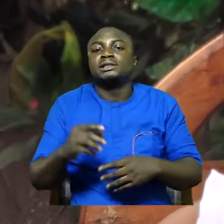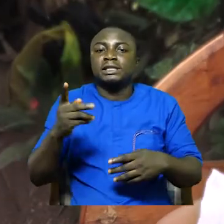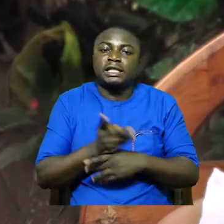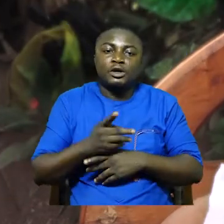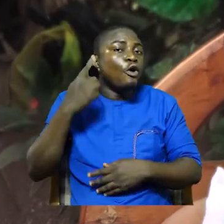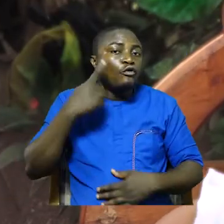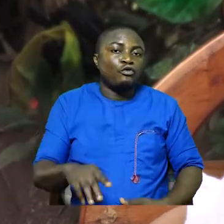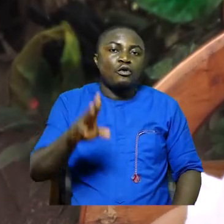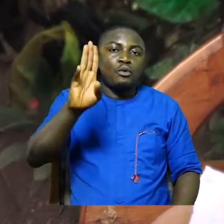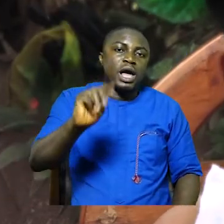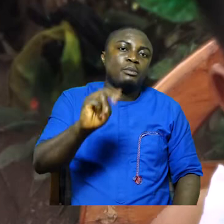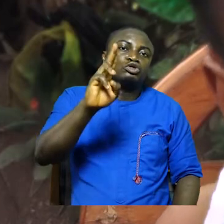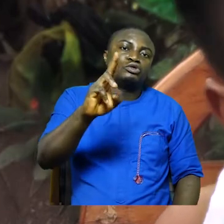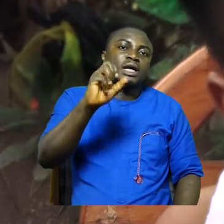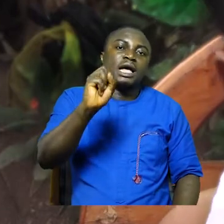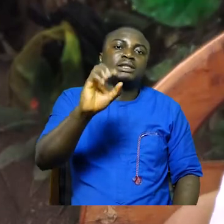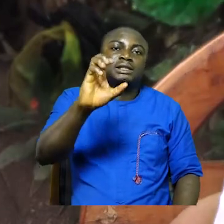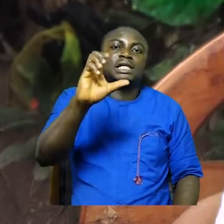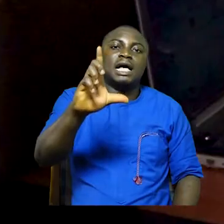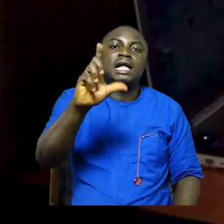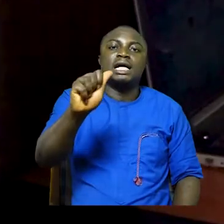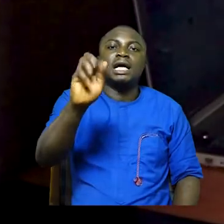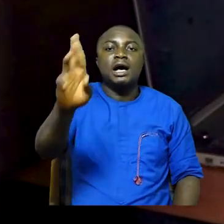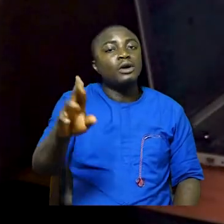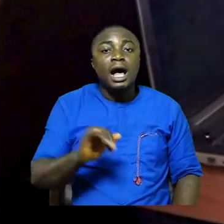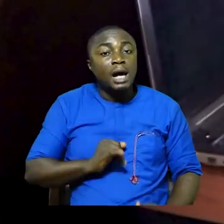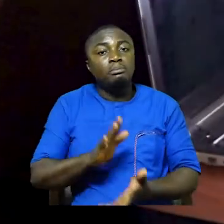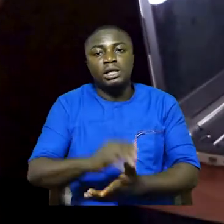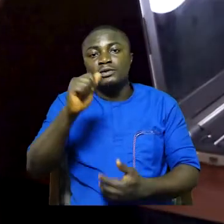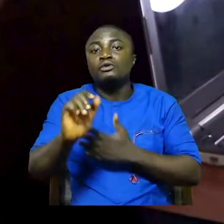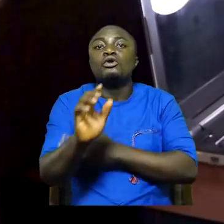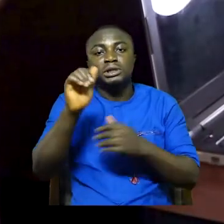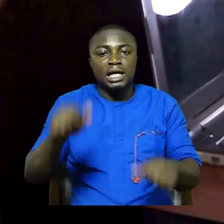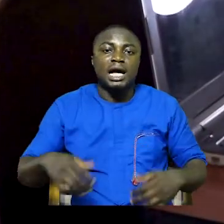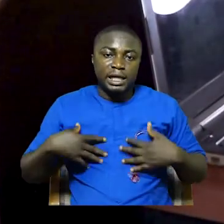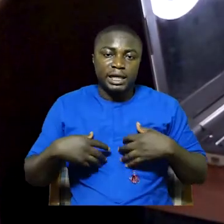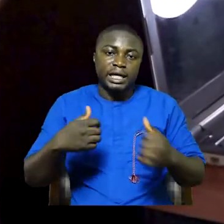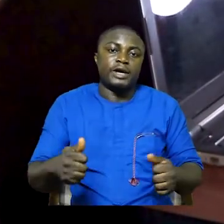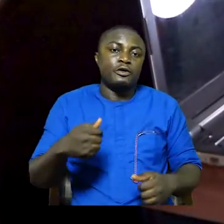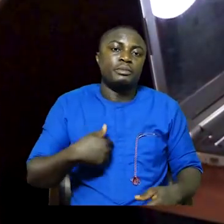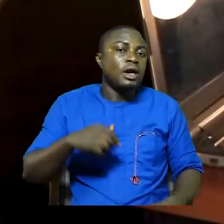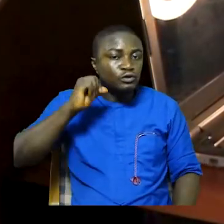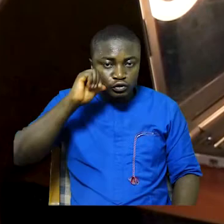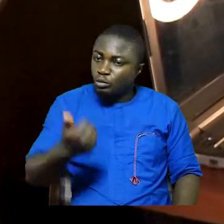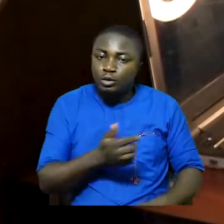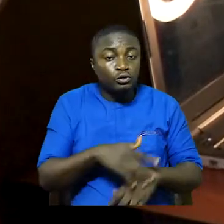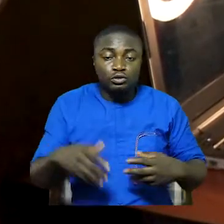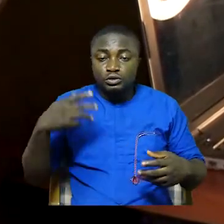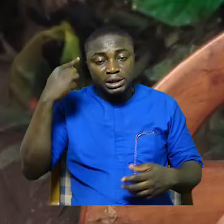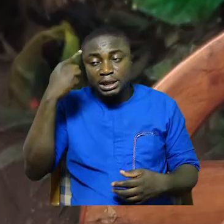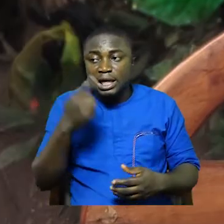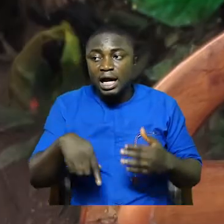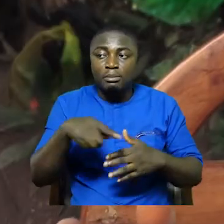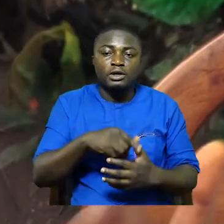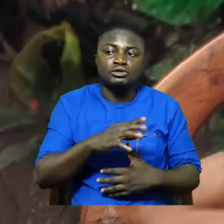provide a cure, and we will hear that there is now a cure for muscular dystrophy. I can wake up tomorrow and God will heal me too. You understand? So I don't know. I